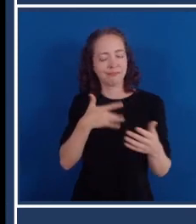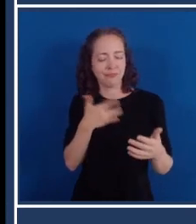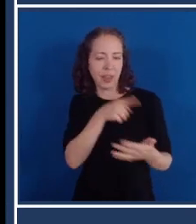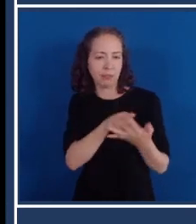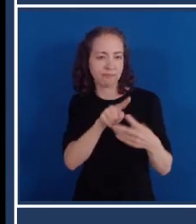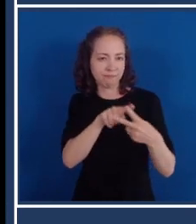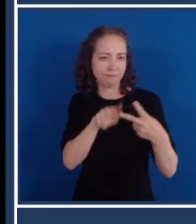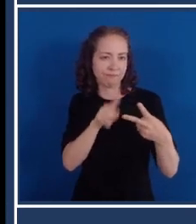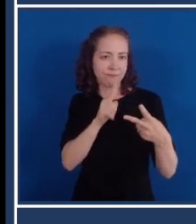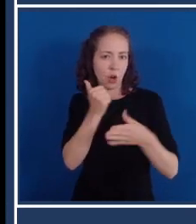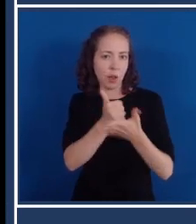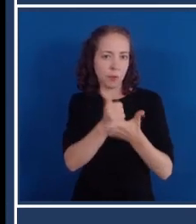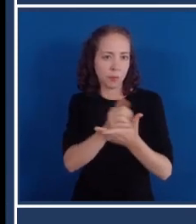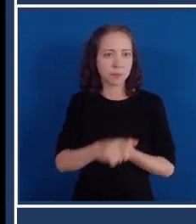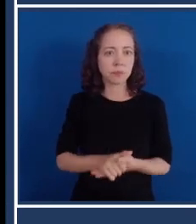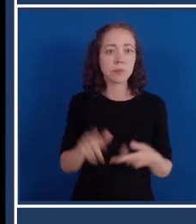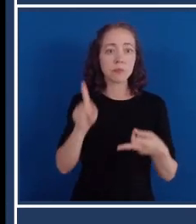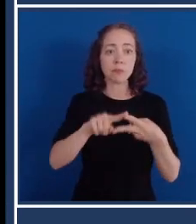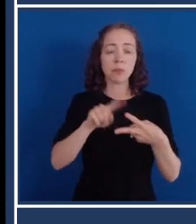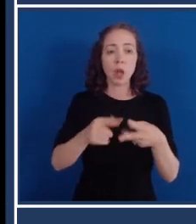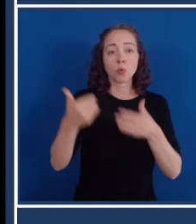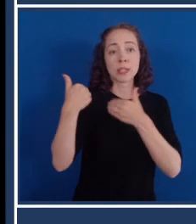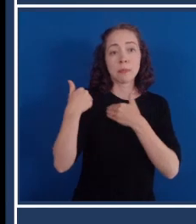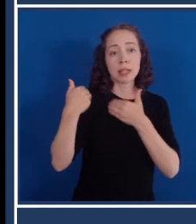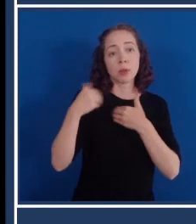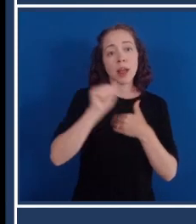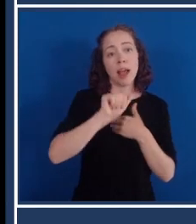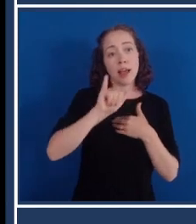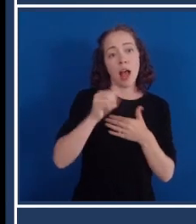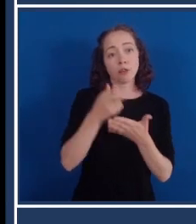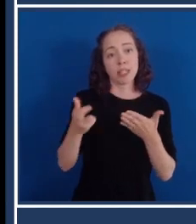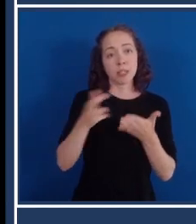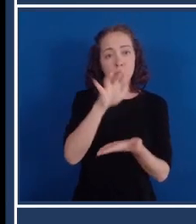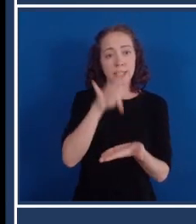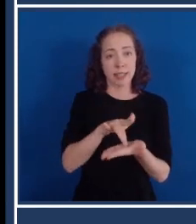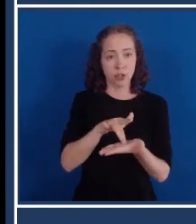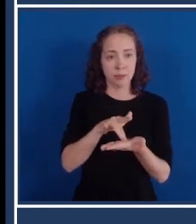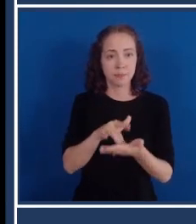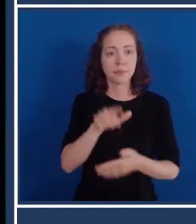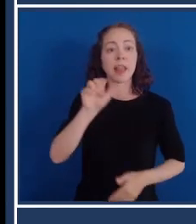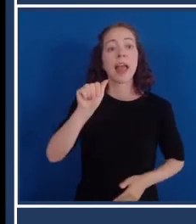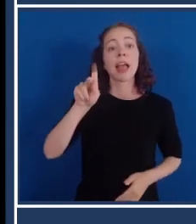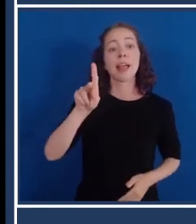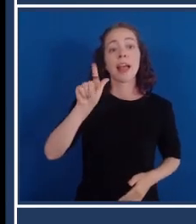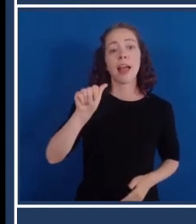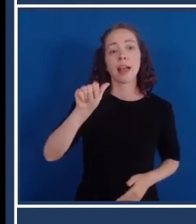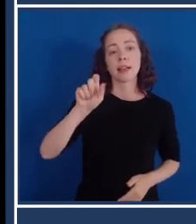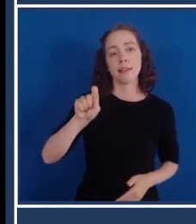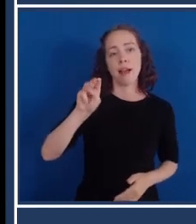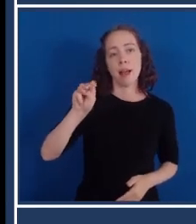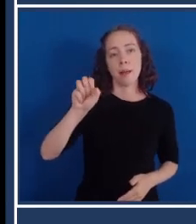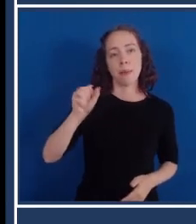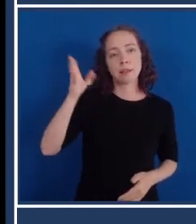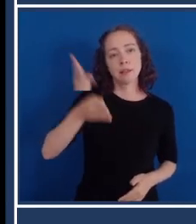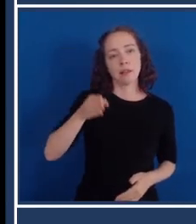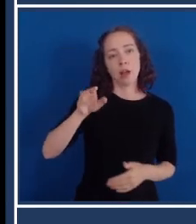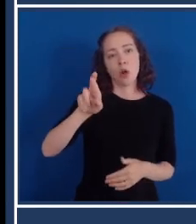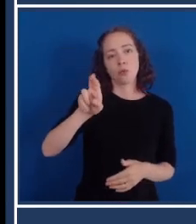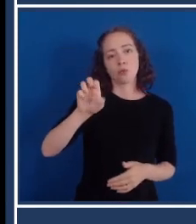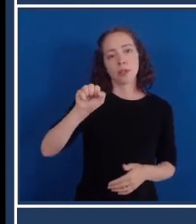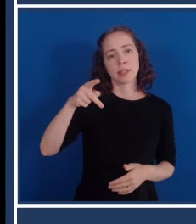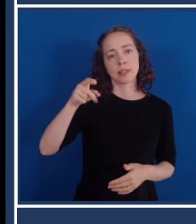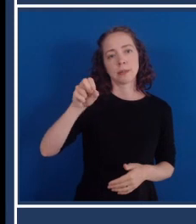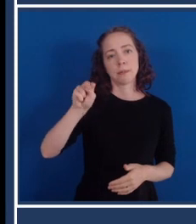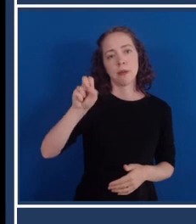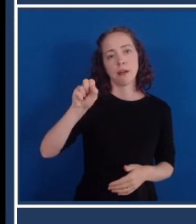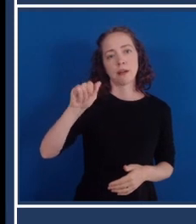AI Resource Centre. That link is aka.ms Responsible AI Resources. There